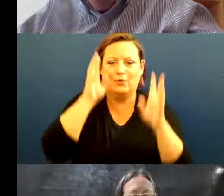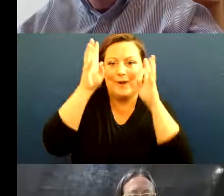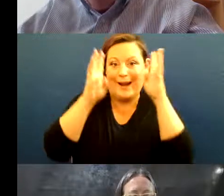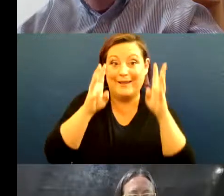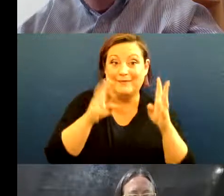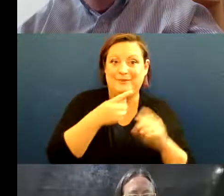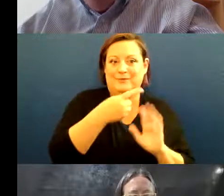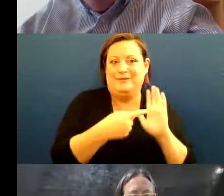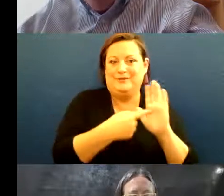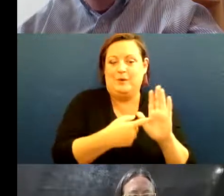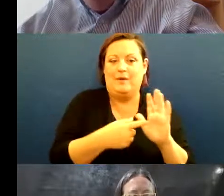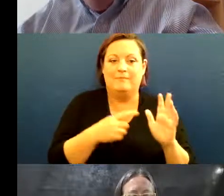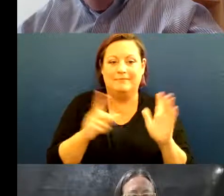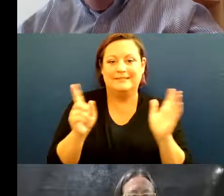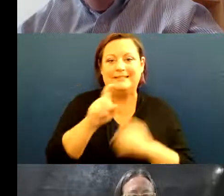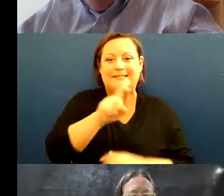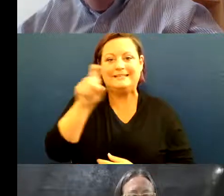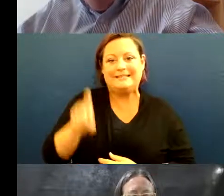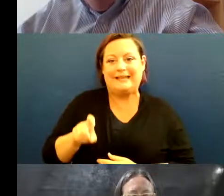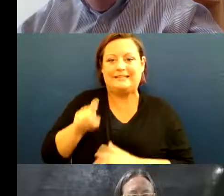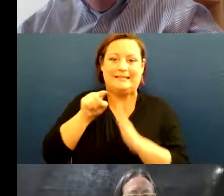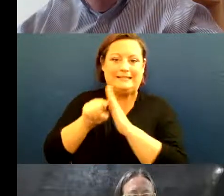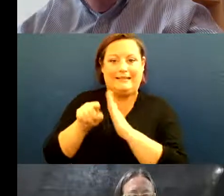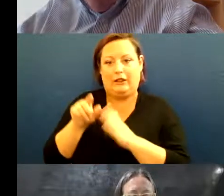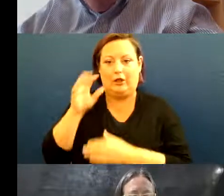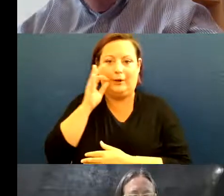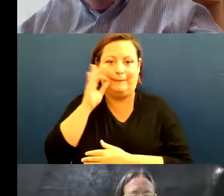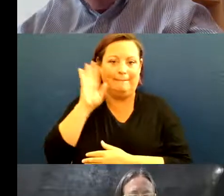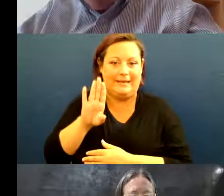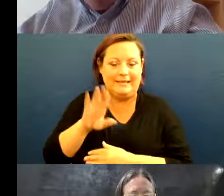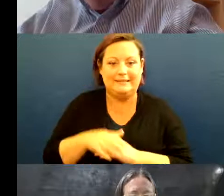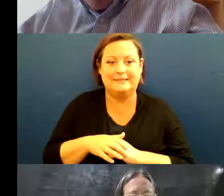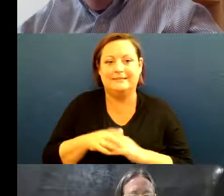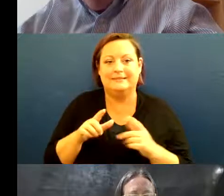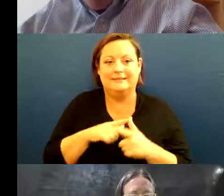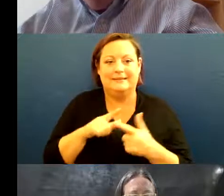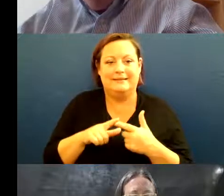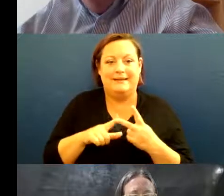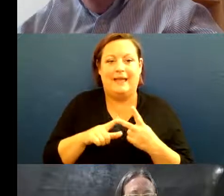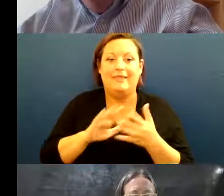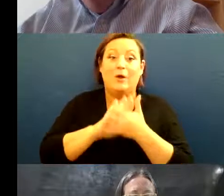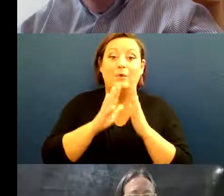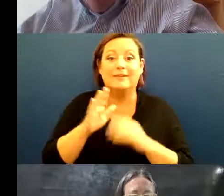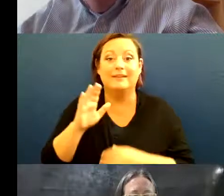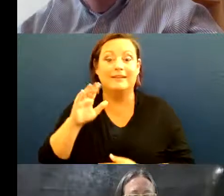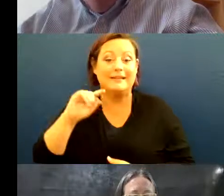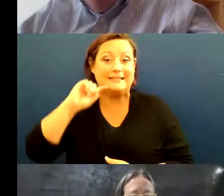the Texas Killer Bees. Here we are as the Serial Killers.